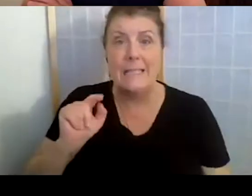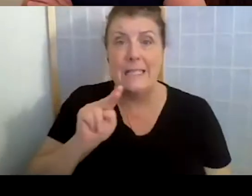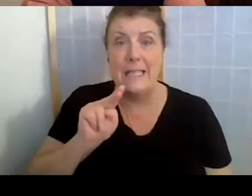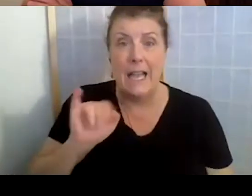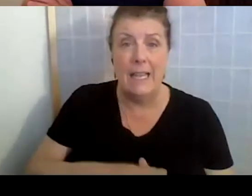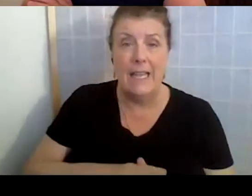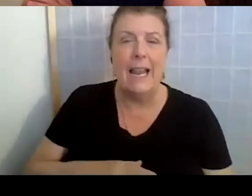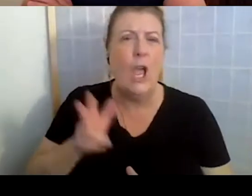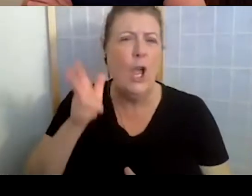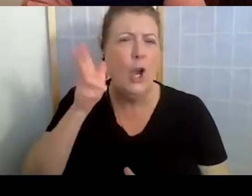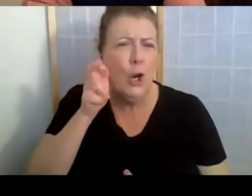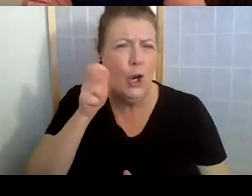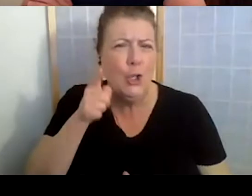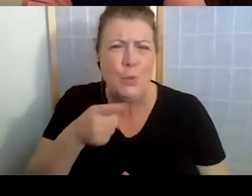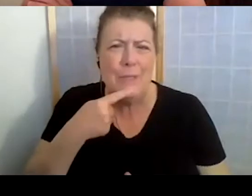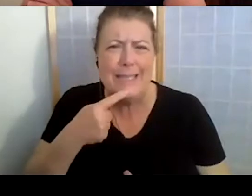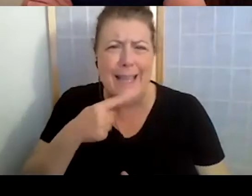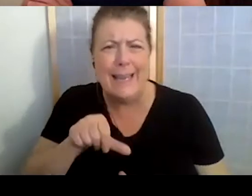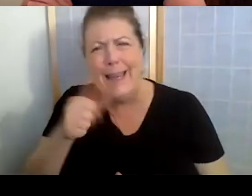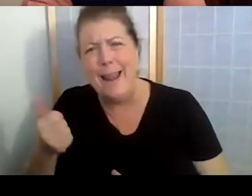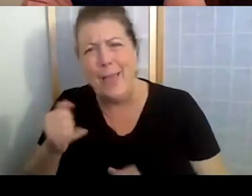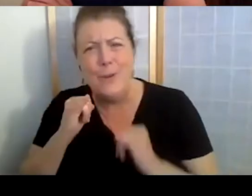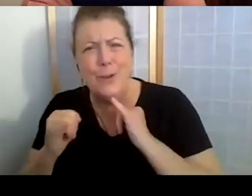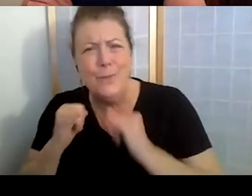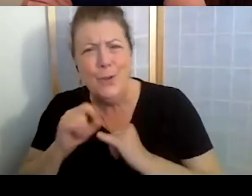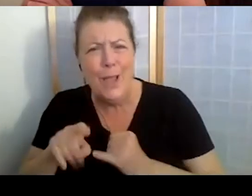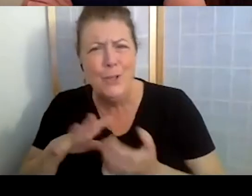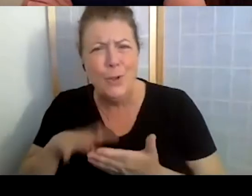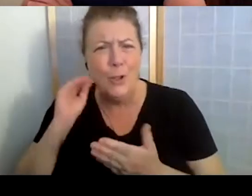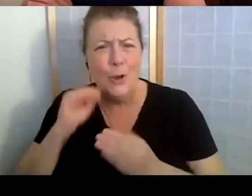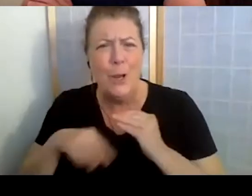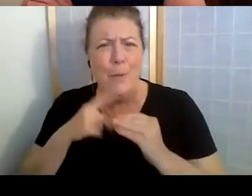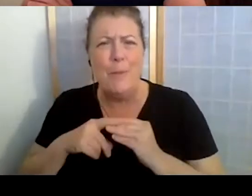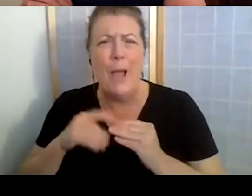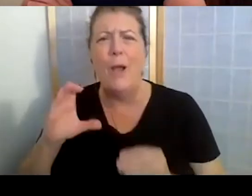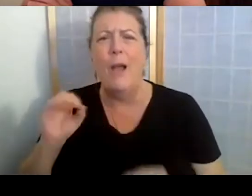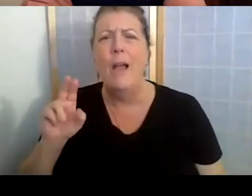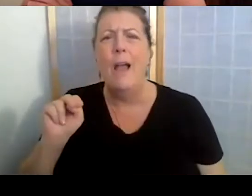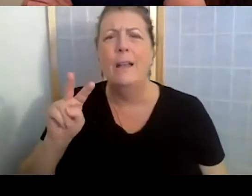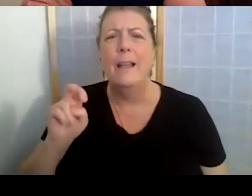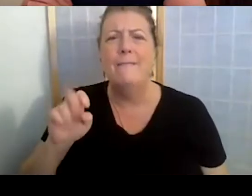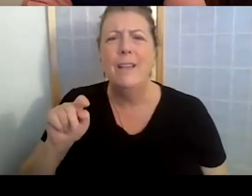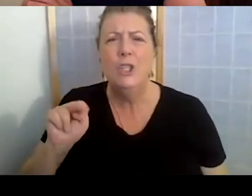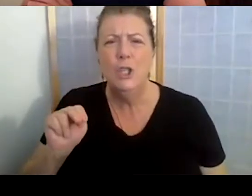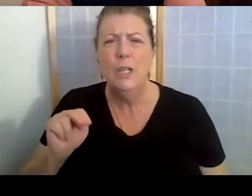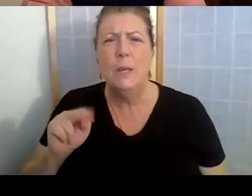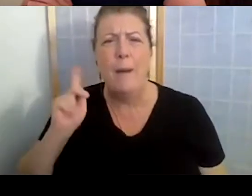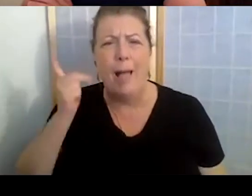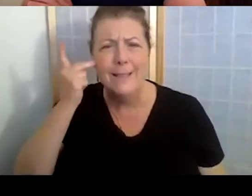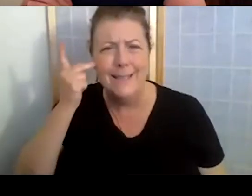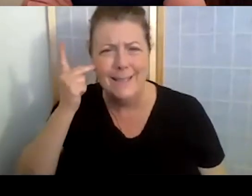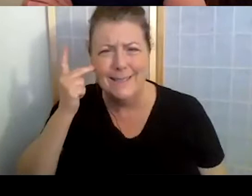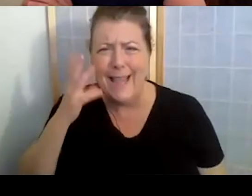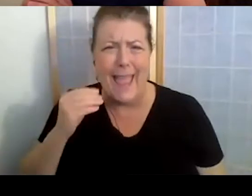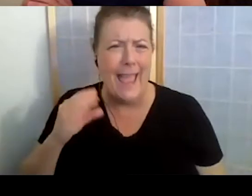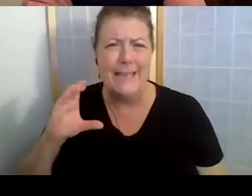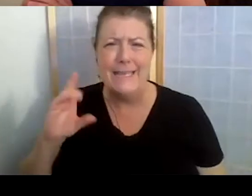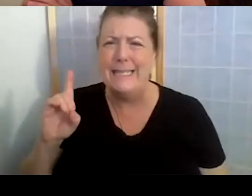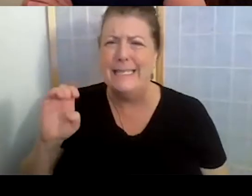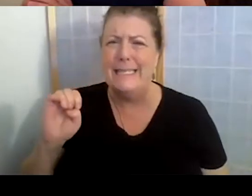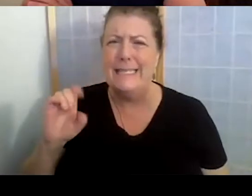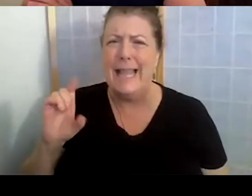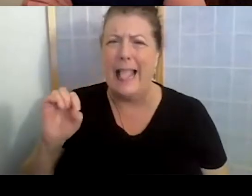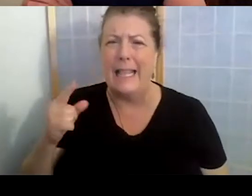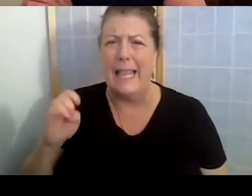learning about convention politics and blah. But before we jump to that, speaking of what Cord had mentioned about sort of neck down